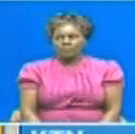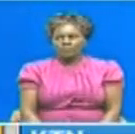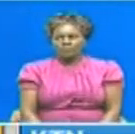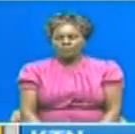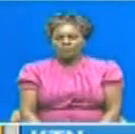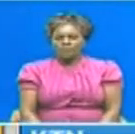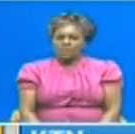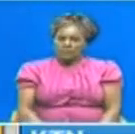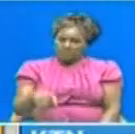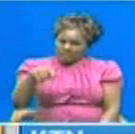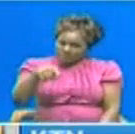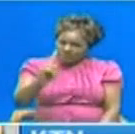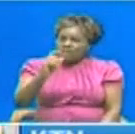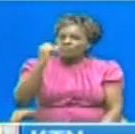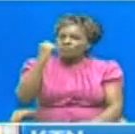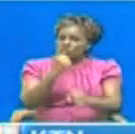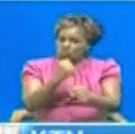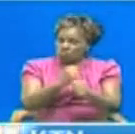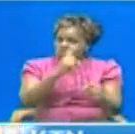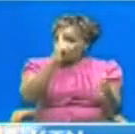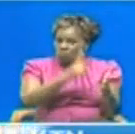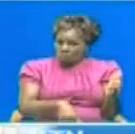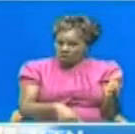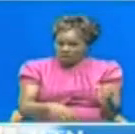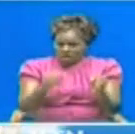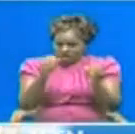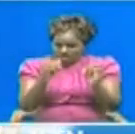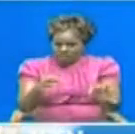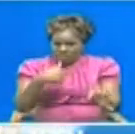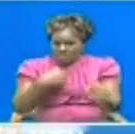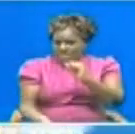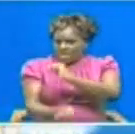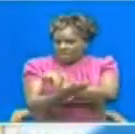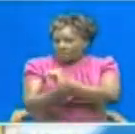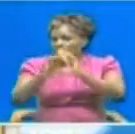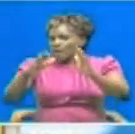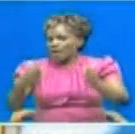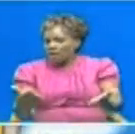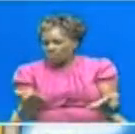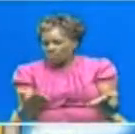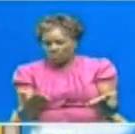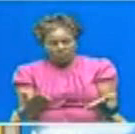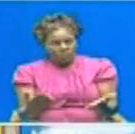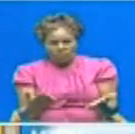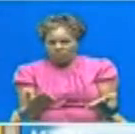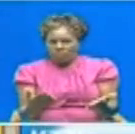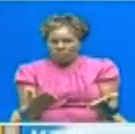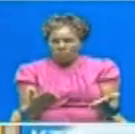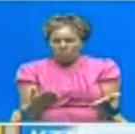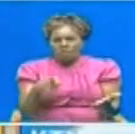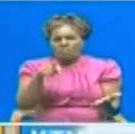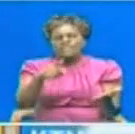The approach that has been taken, if I were to describe it, I would say it is very